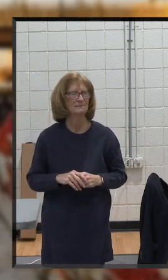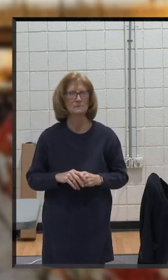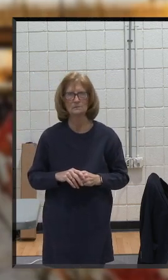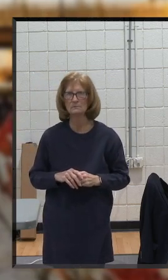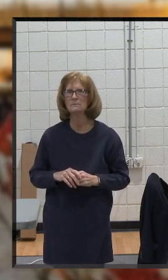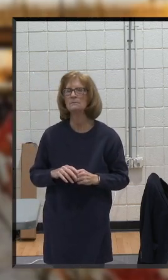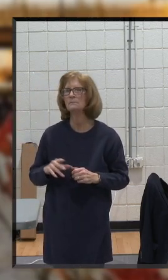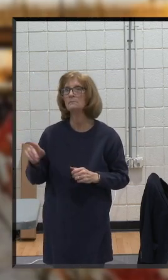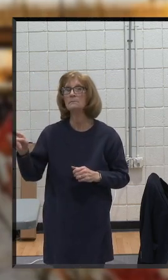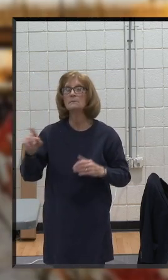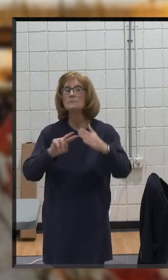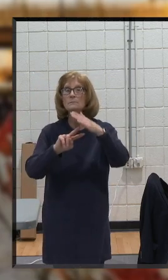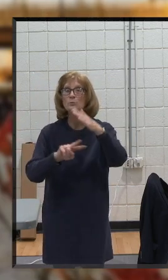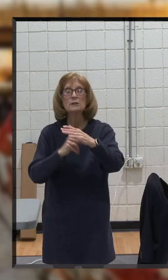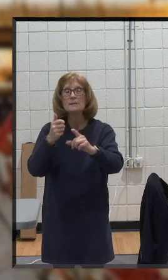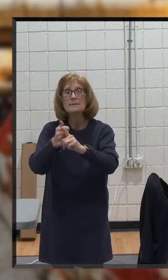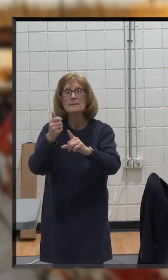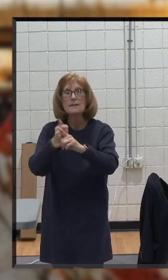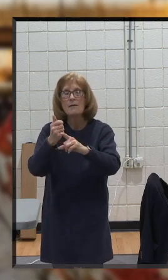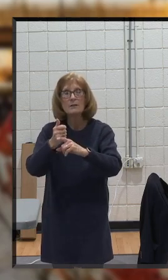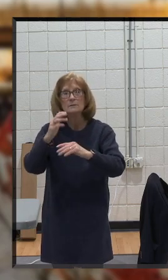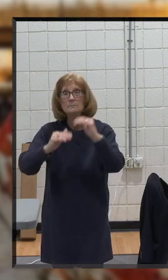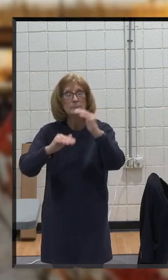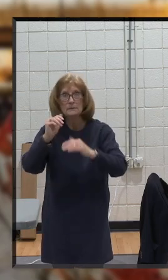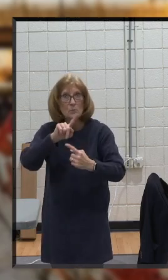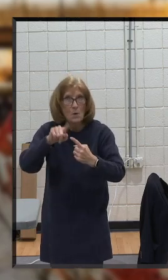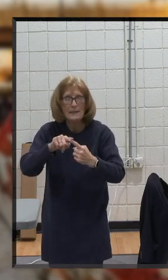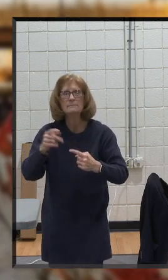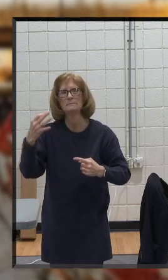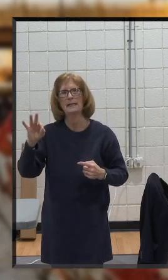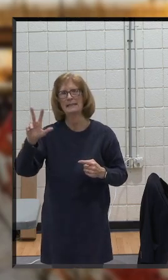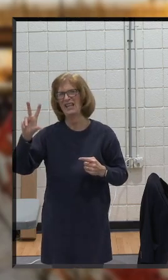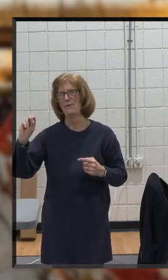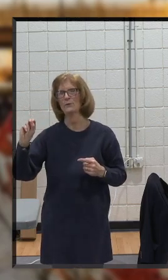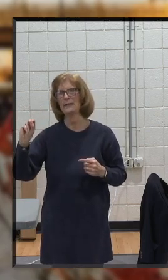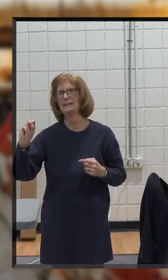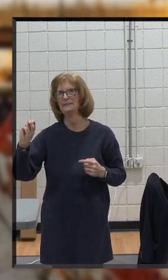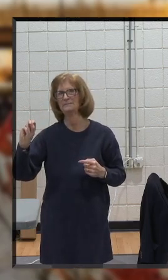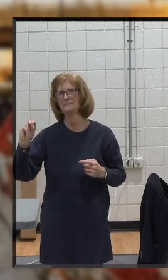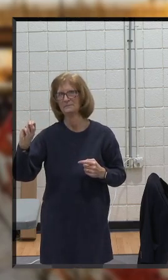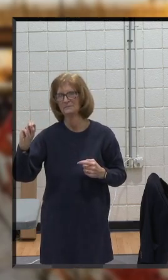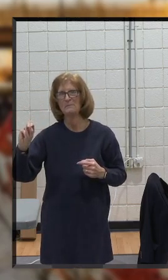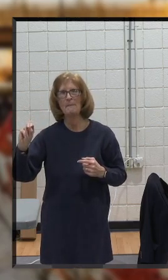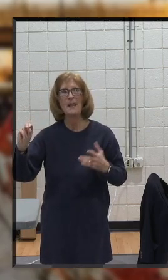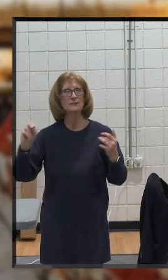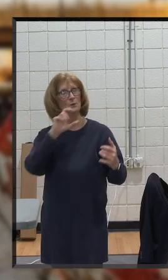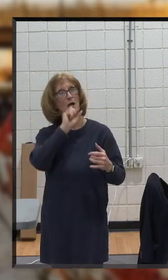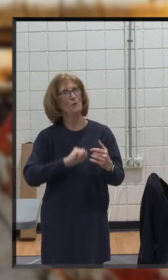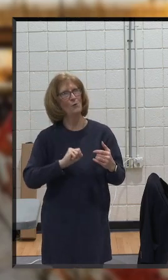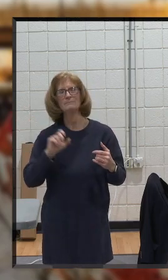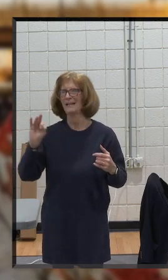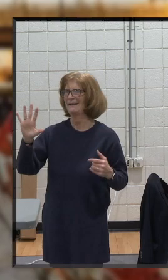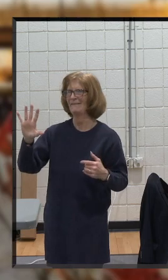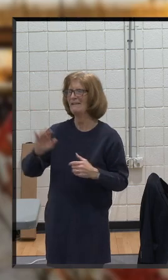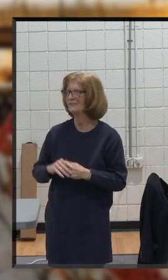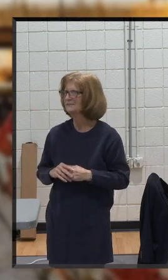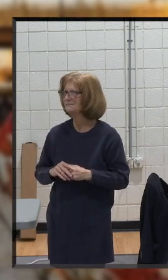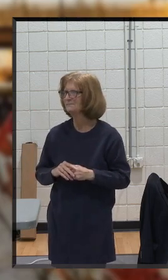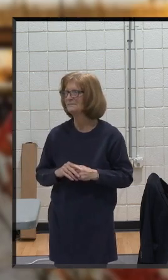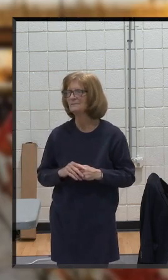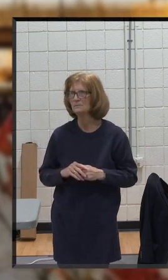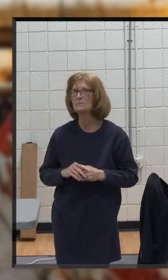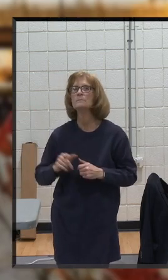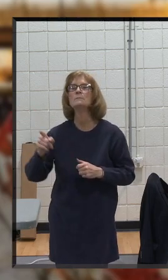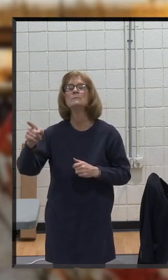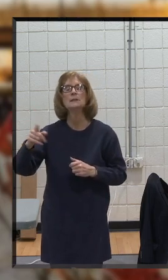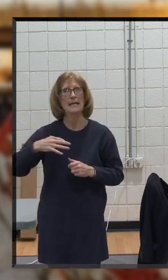A little background, the bridge was first constructed in 1930, so it's 95 years old. It is